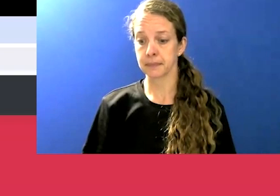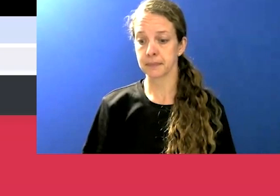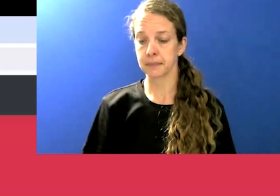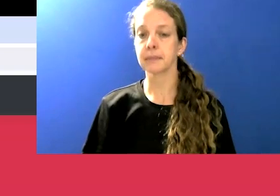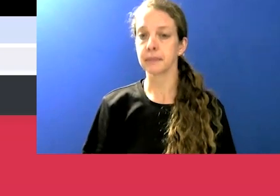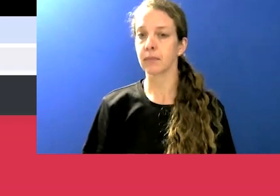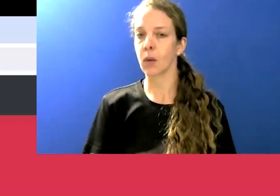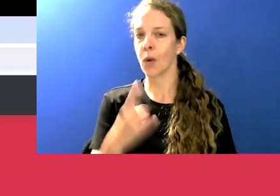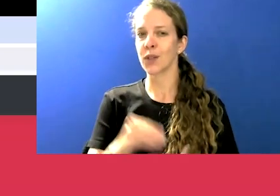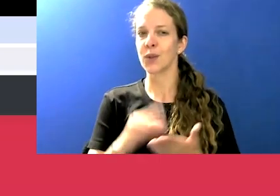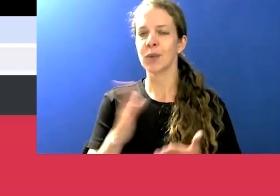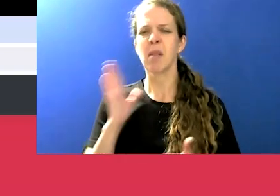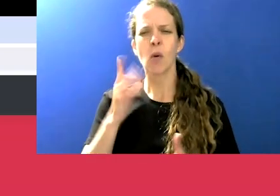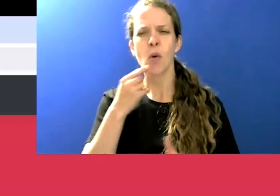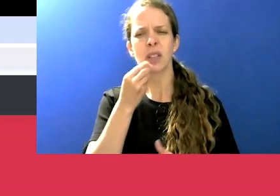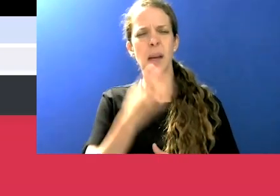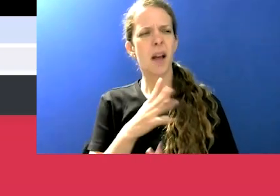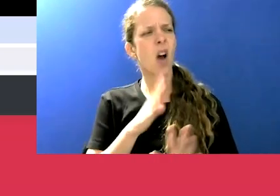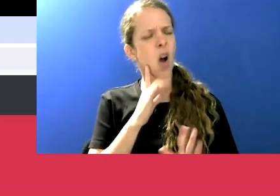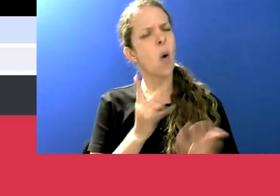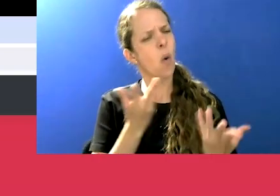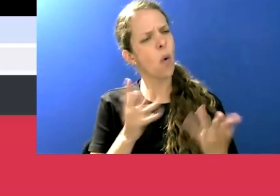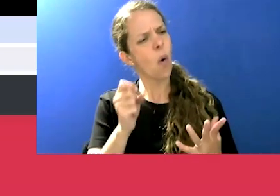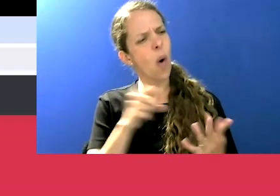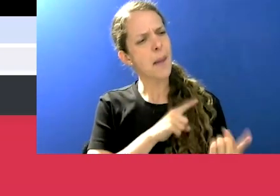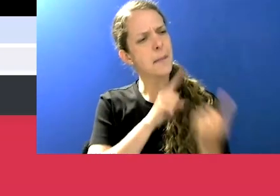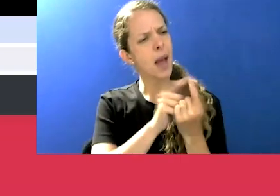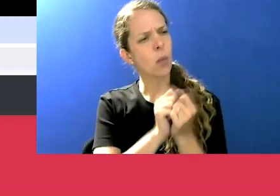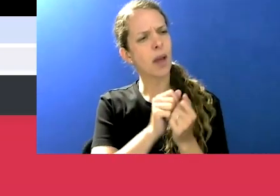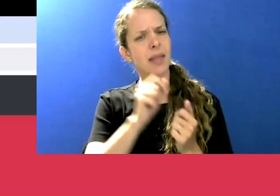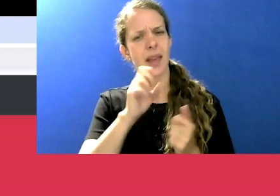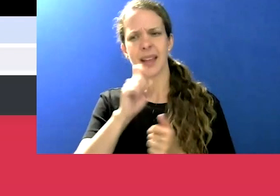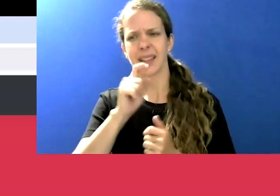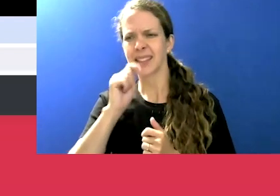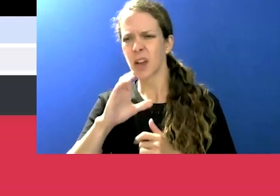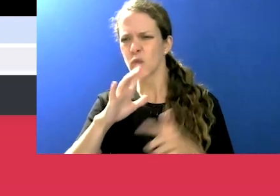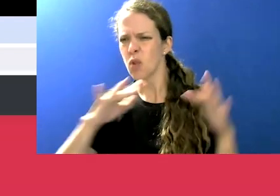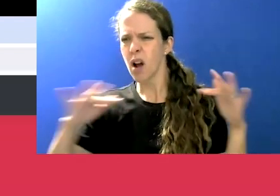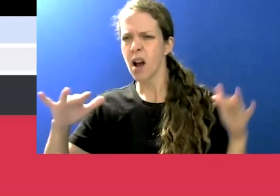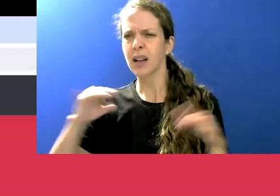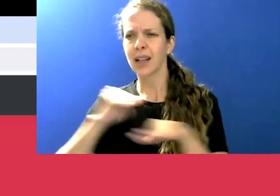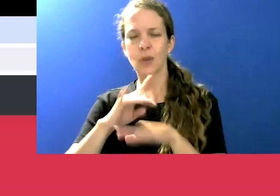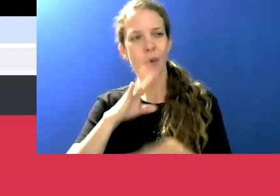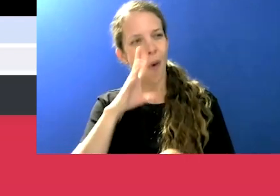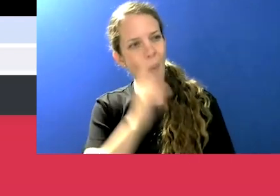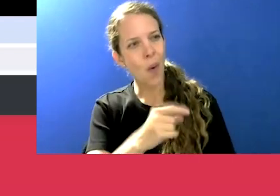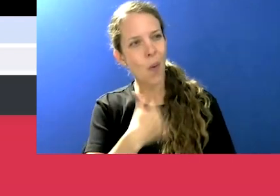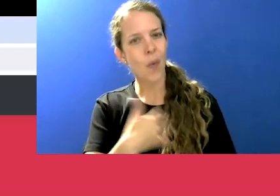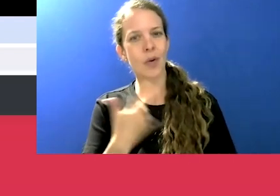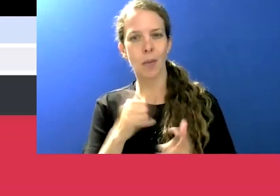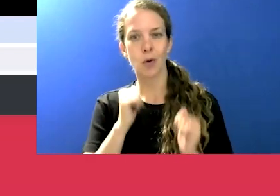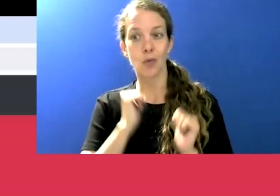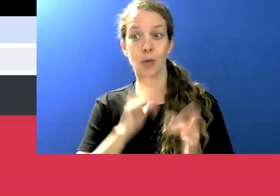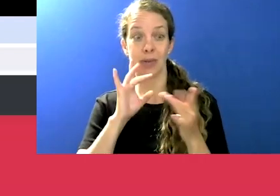I had a student once tell me like, oh yeah, I've met with etc. counselor and he was talking so fast to me. And so now I try to keep